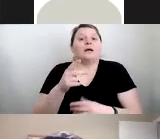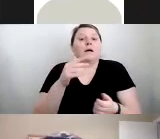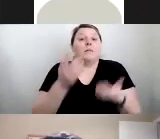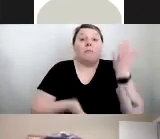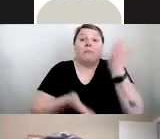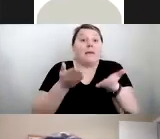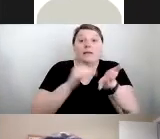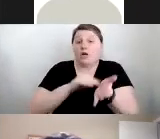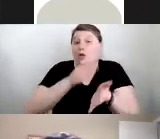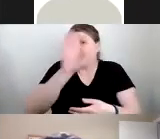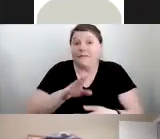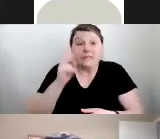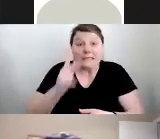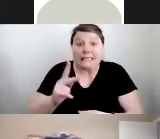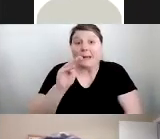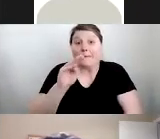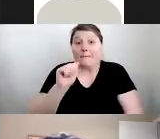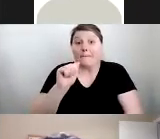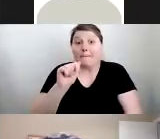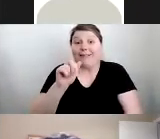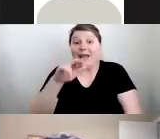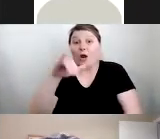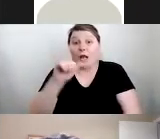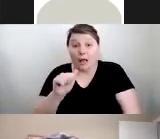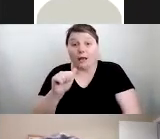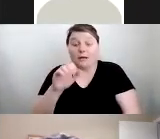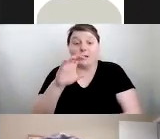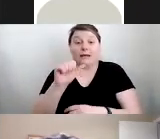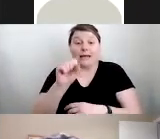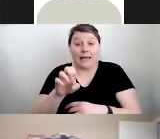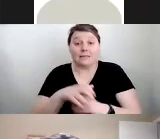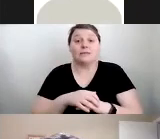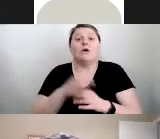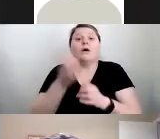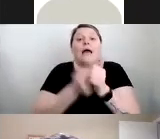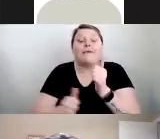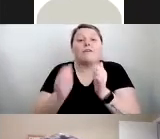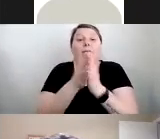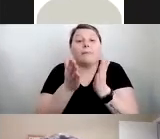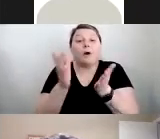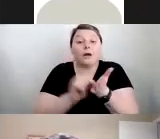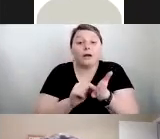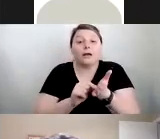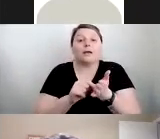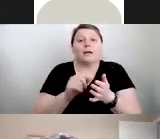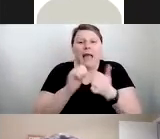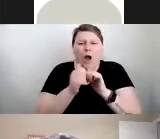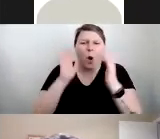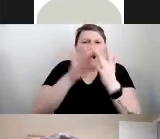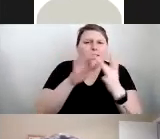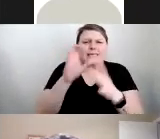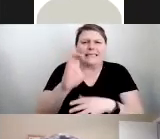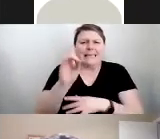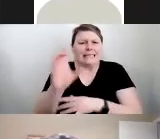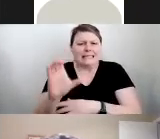case of malaria. And printed in almost every textbook is a phone number of how to get a hold of the CDC for malaria